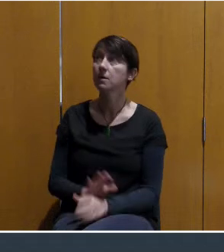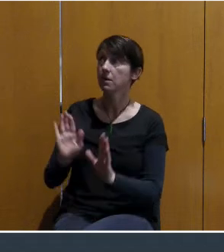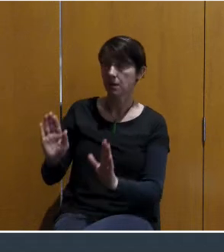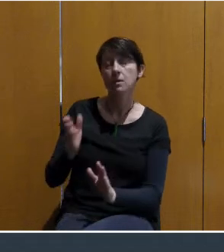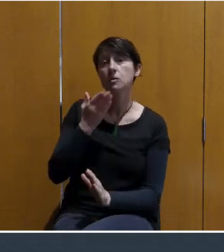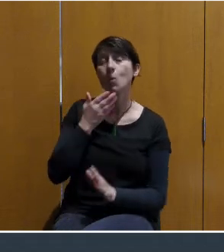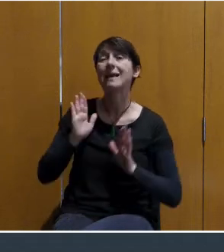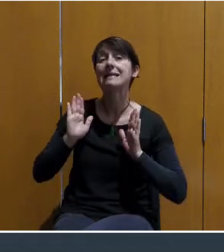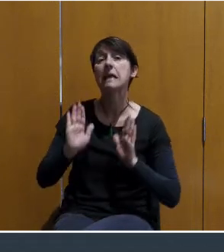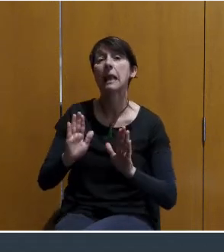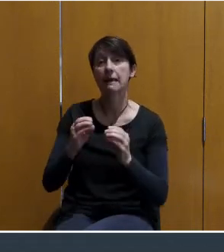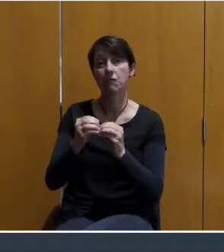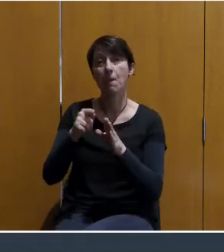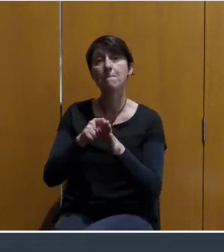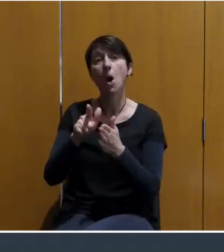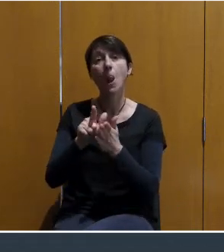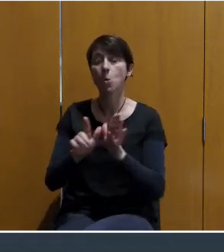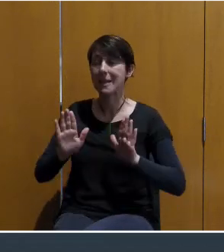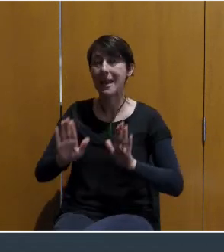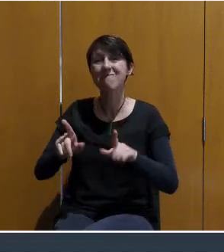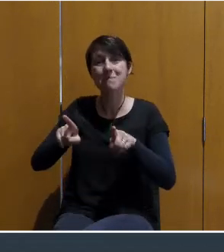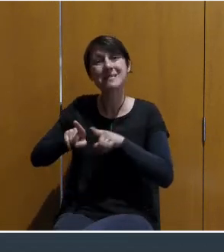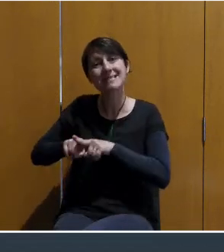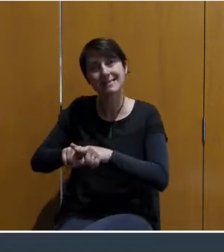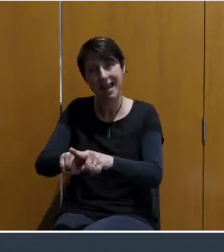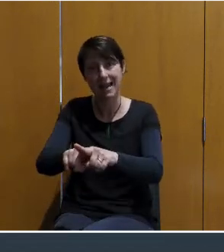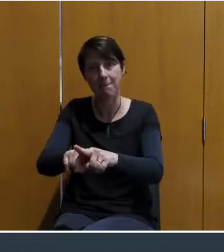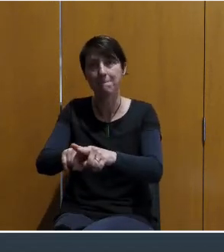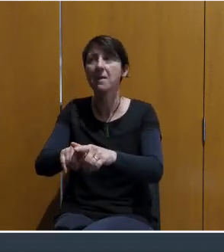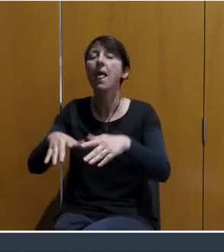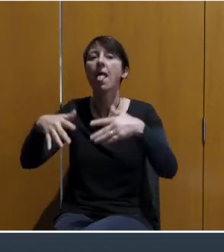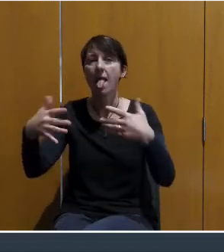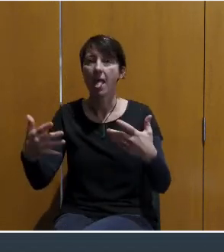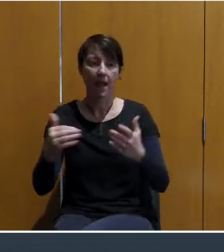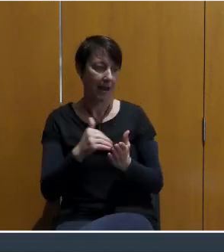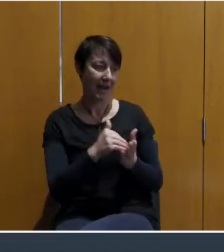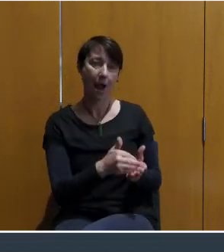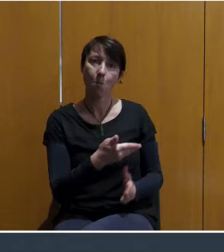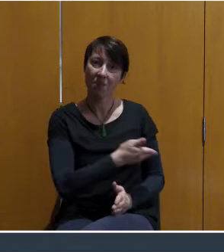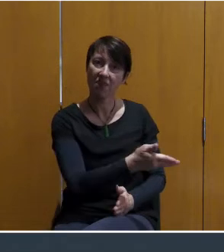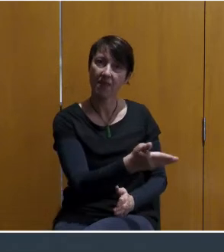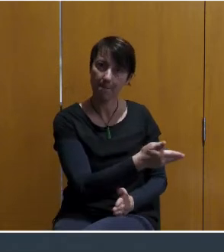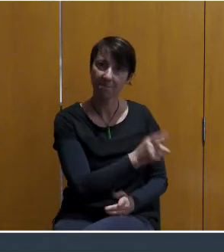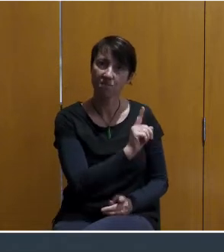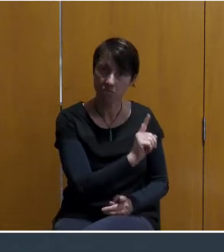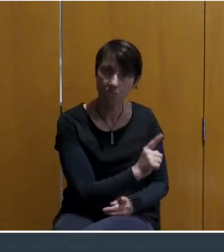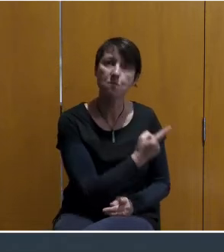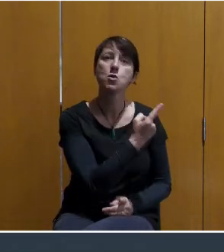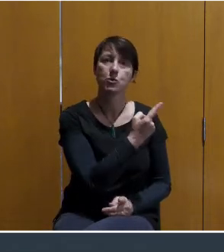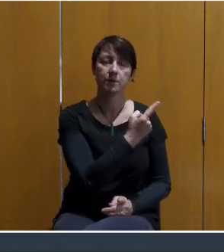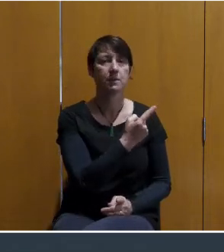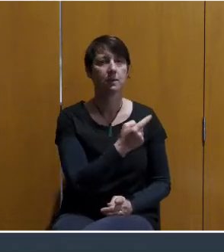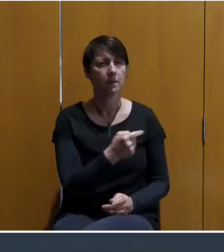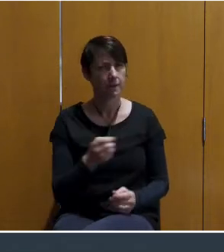can enforce the current dog bylaws you already have in place, especially at the minor infringement